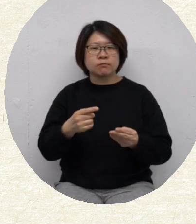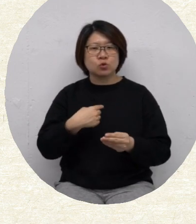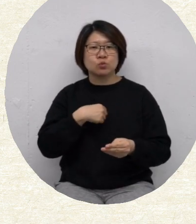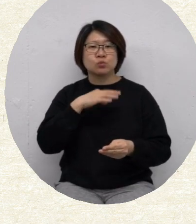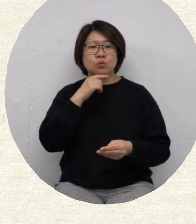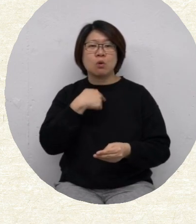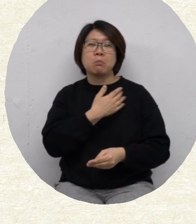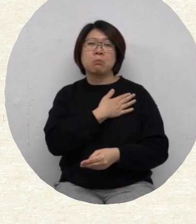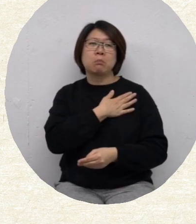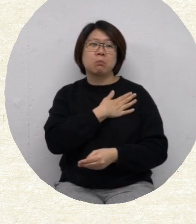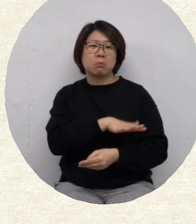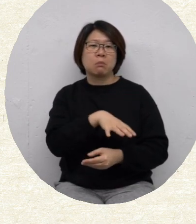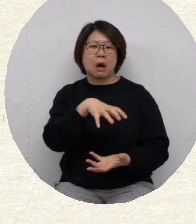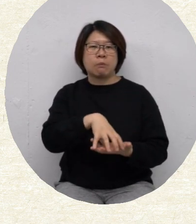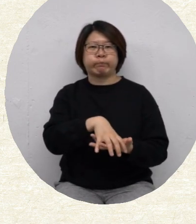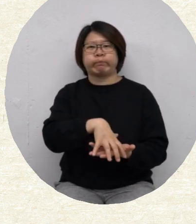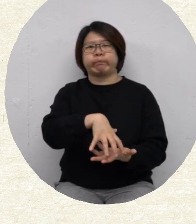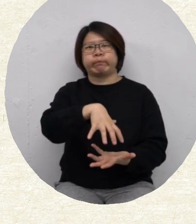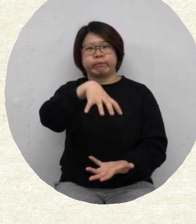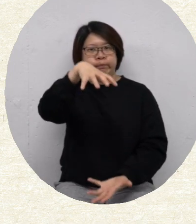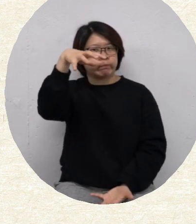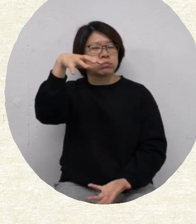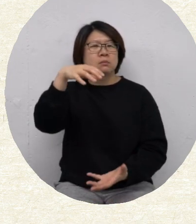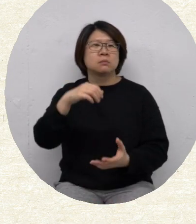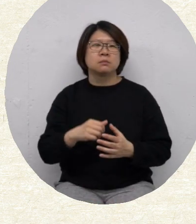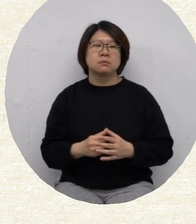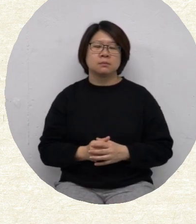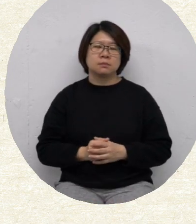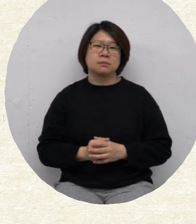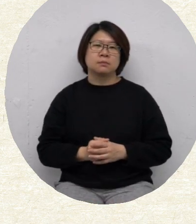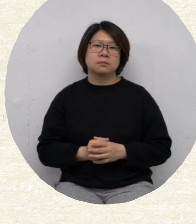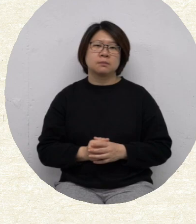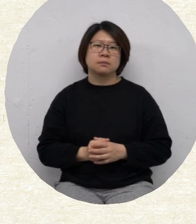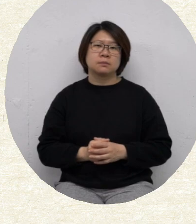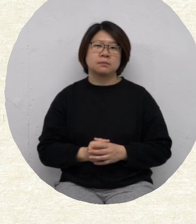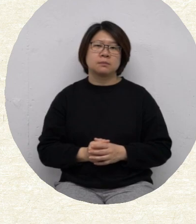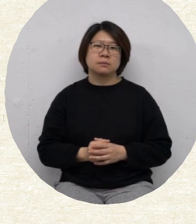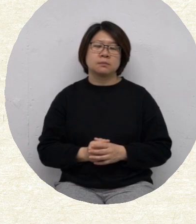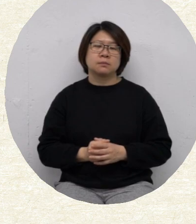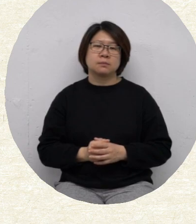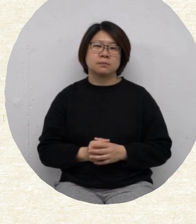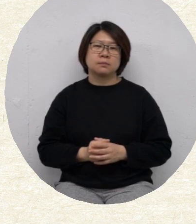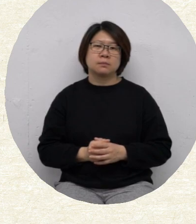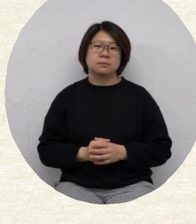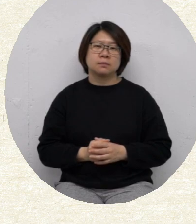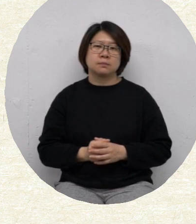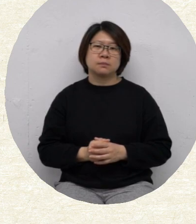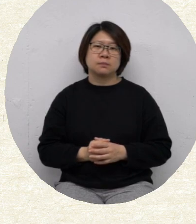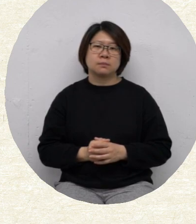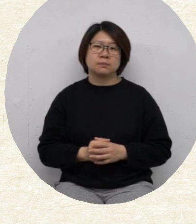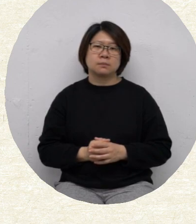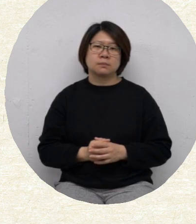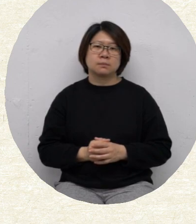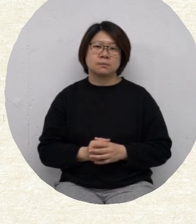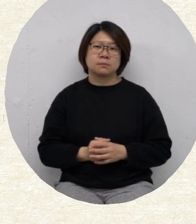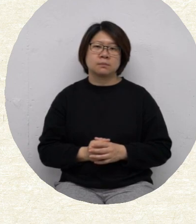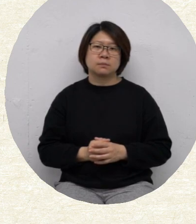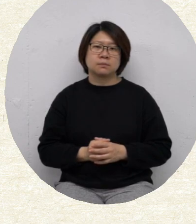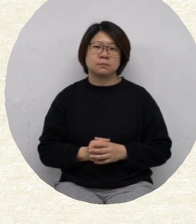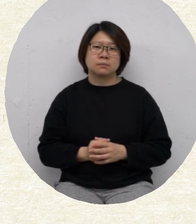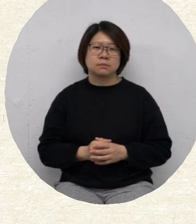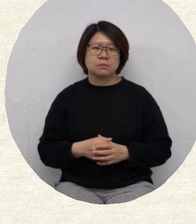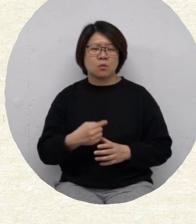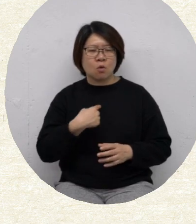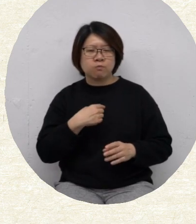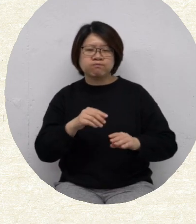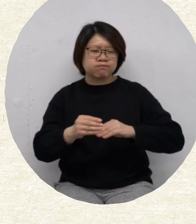were left at our front door. I developed a routine of disinfecting them, unpacking them, and then breaking